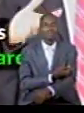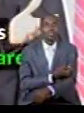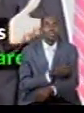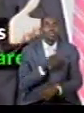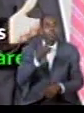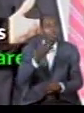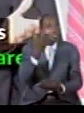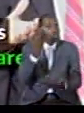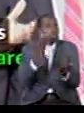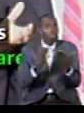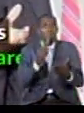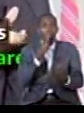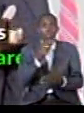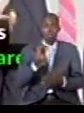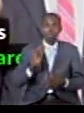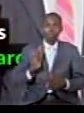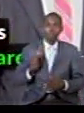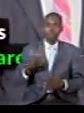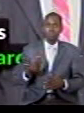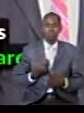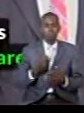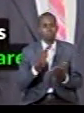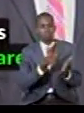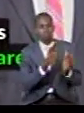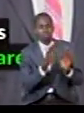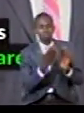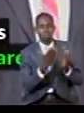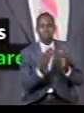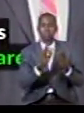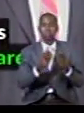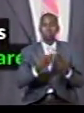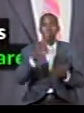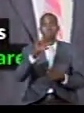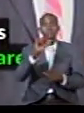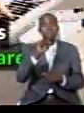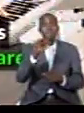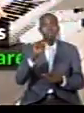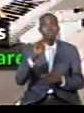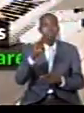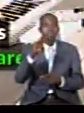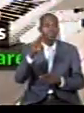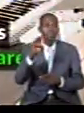You may be a soul compared to Lazarus,